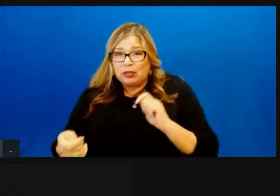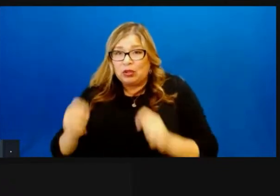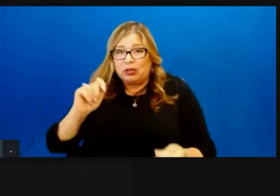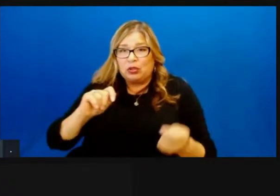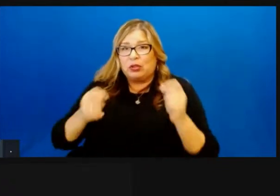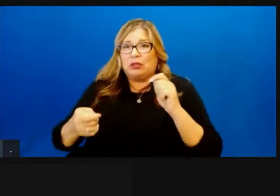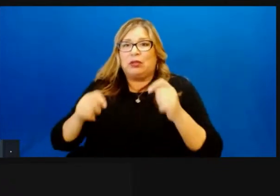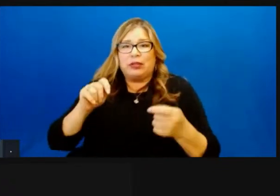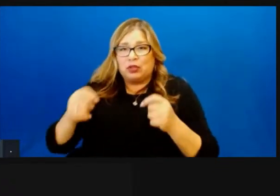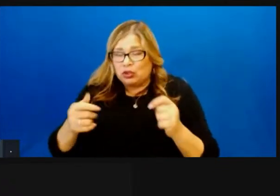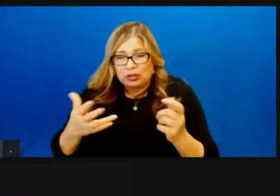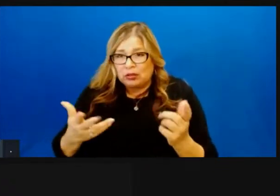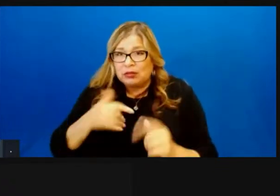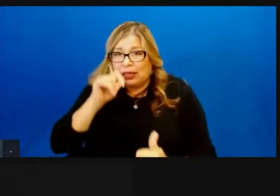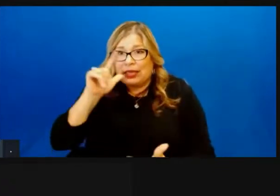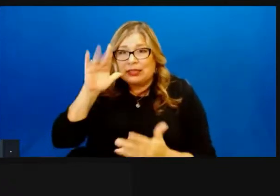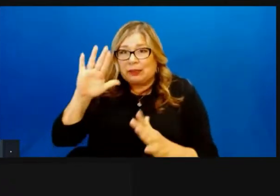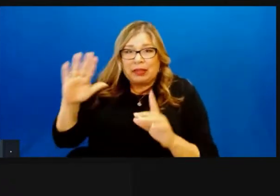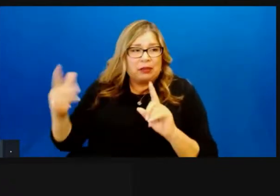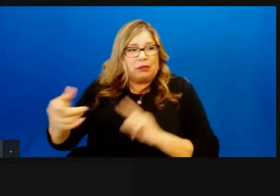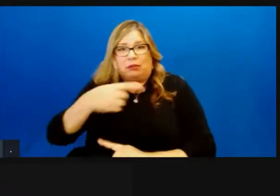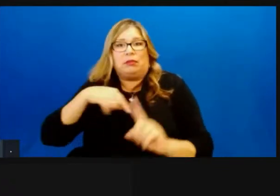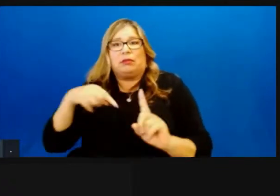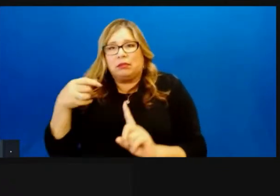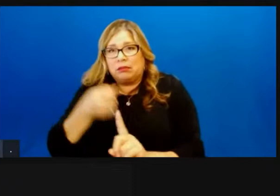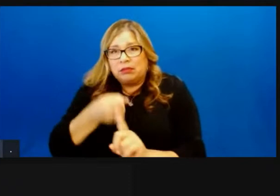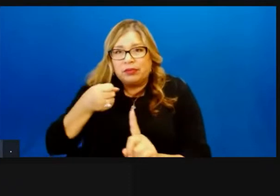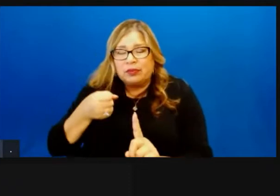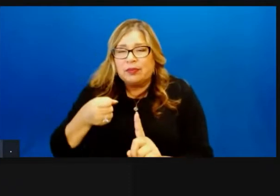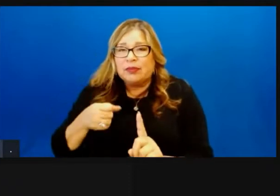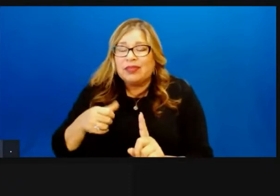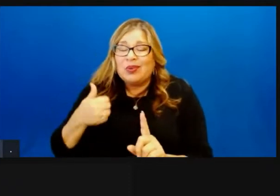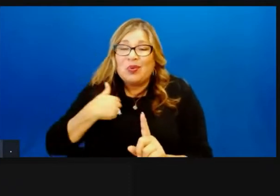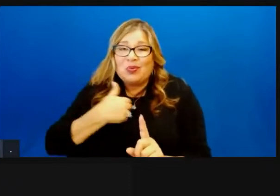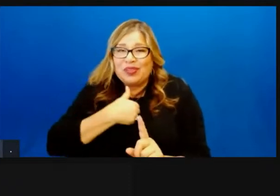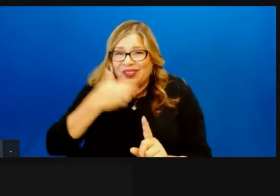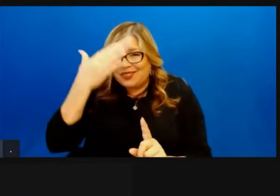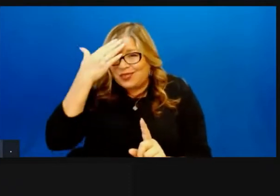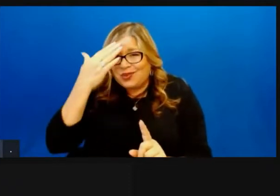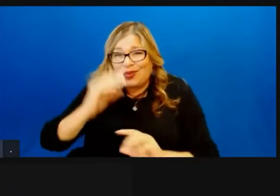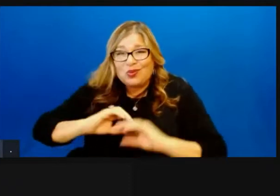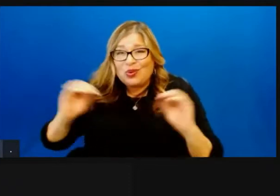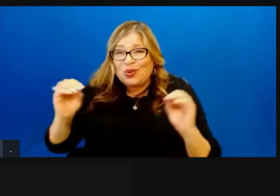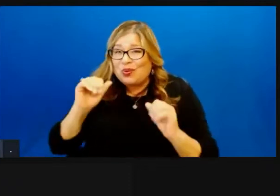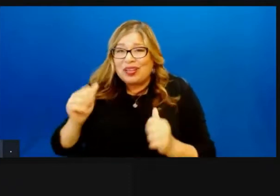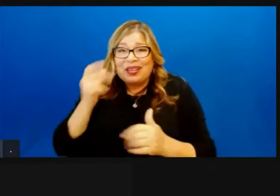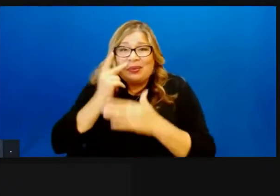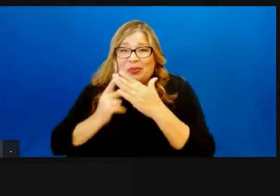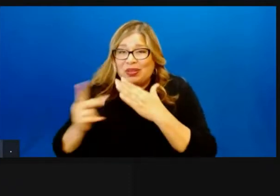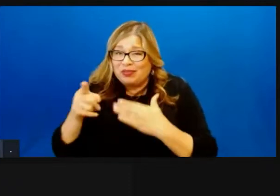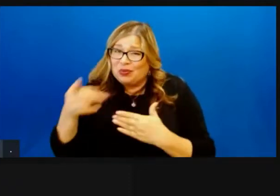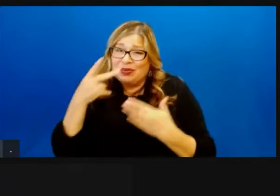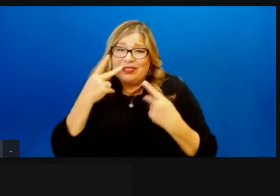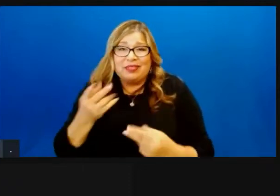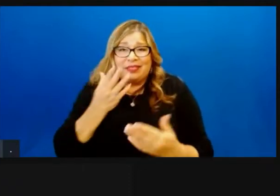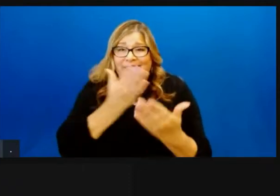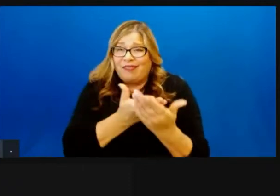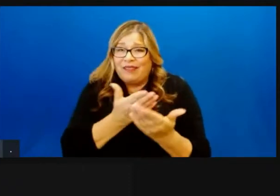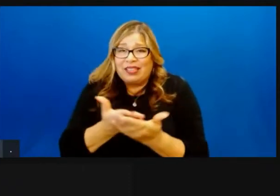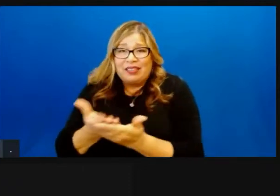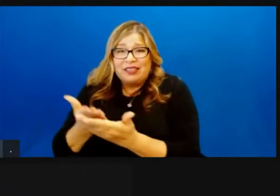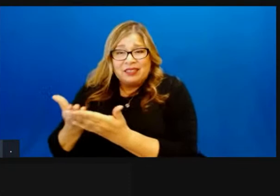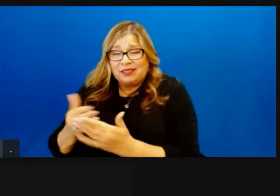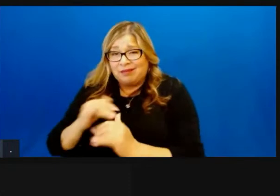for sure that I don't think anyone can really predict. You read the evidence in the papers like I do, that some